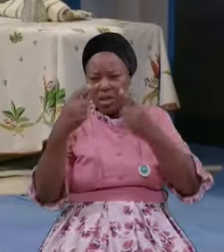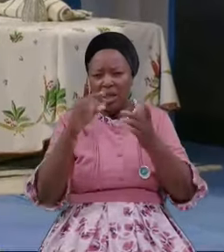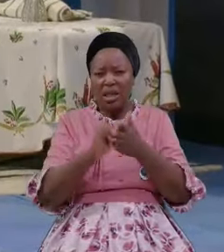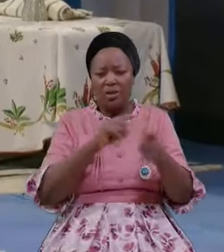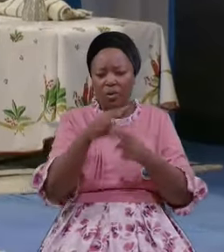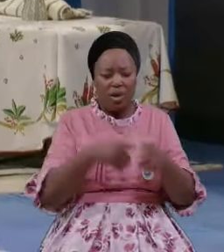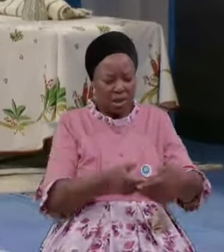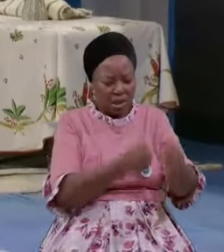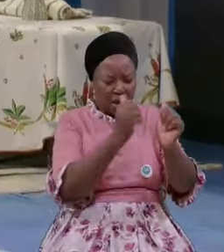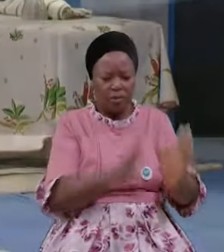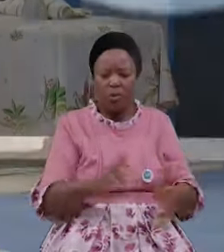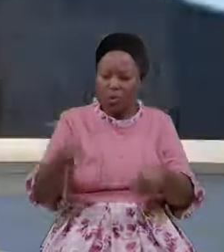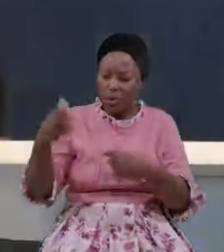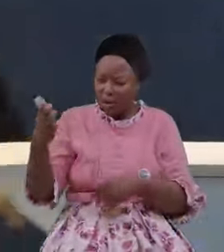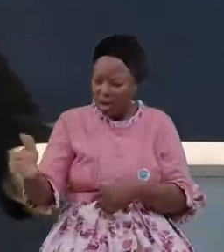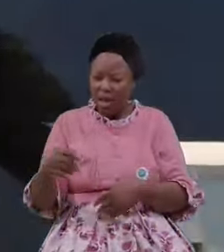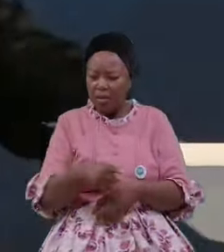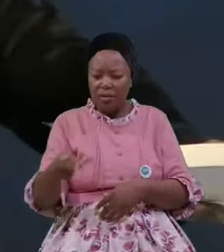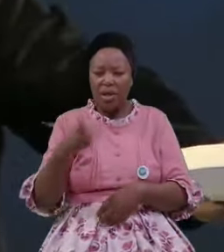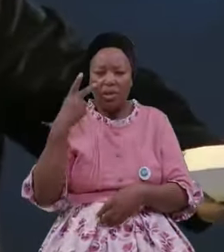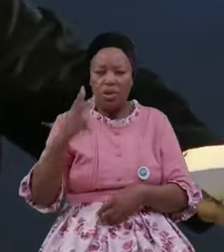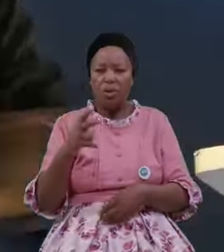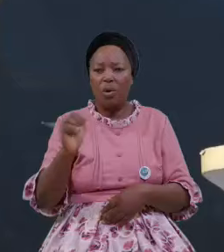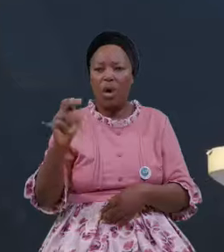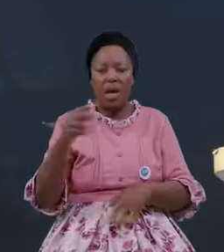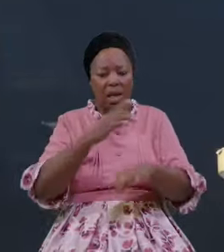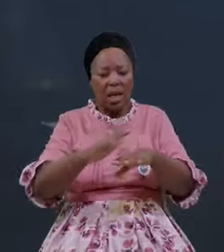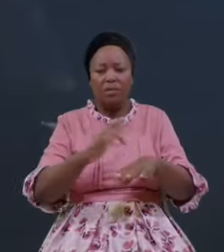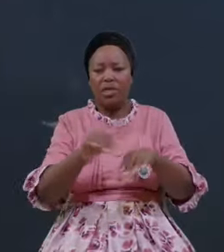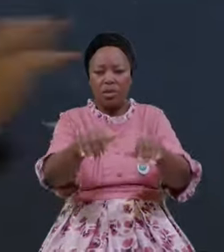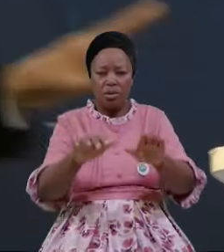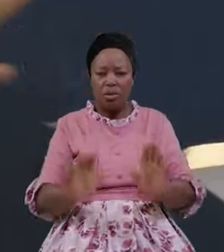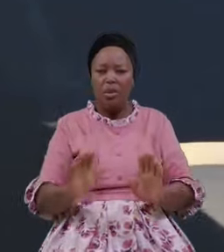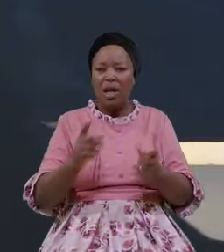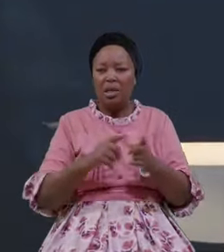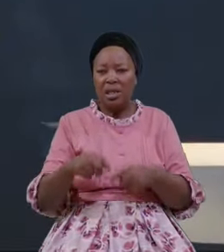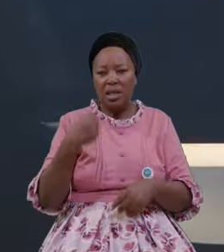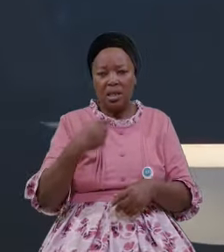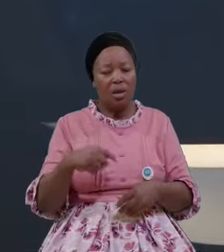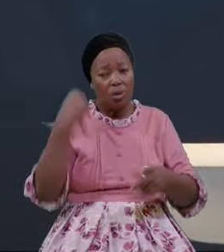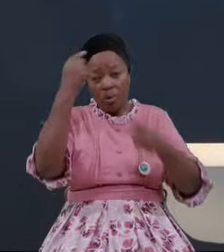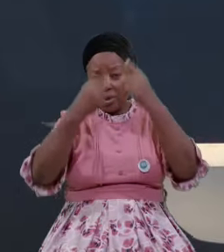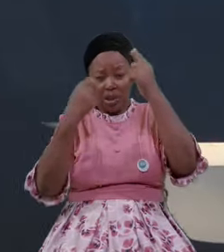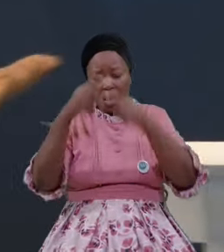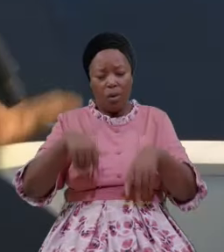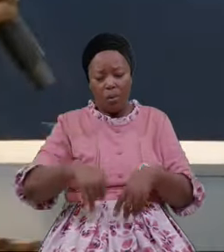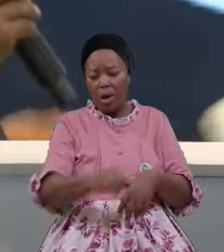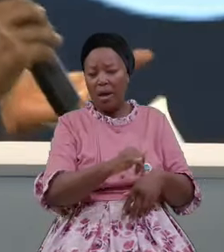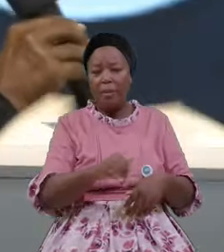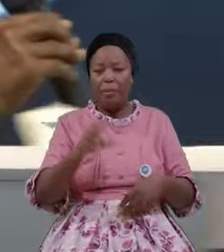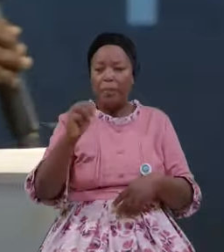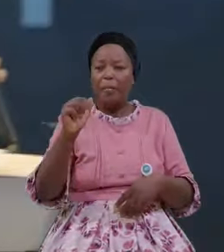there, they saw an empty tomb. It says, consider while Mary turned and